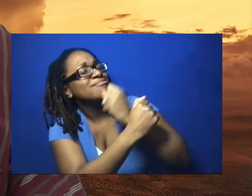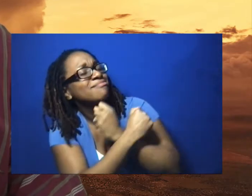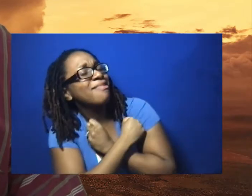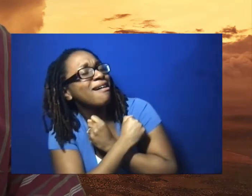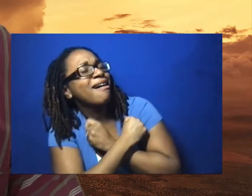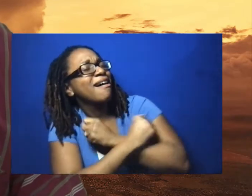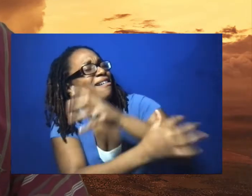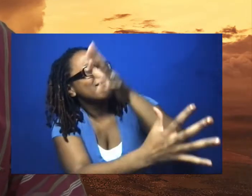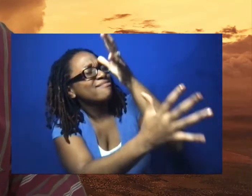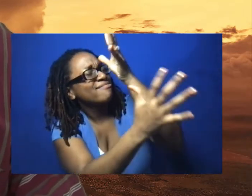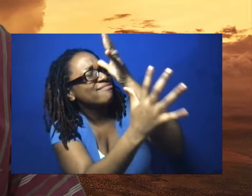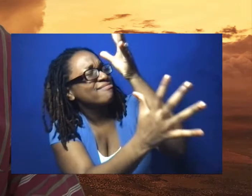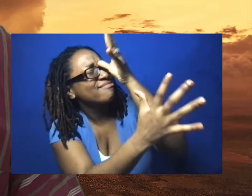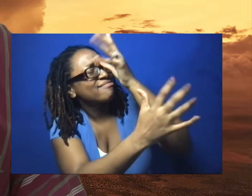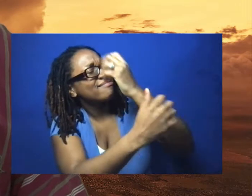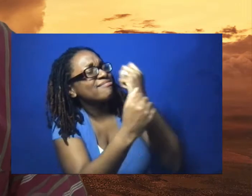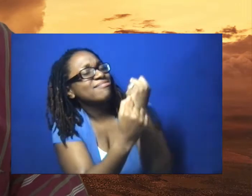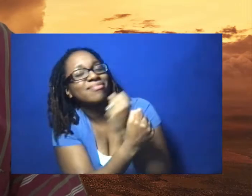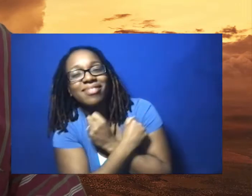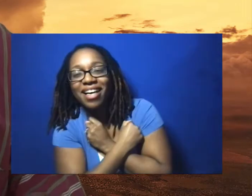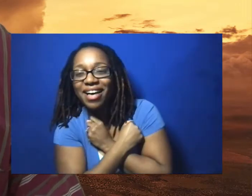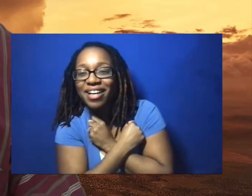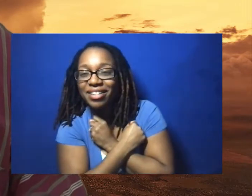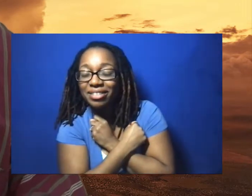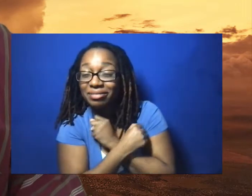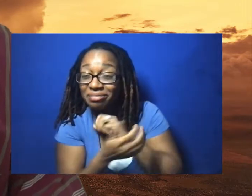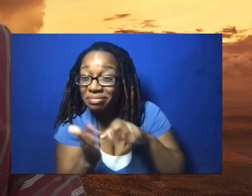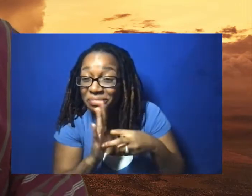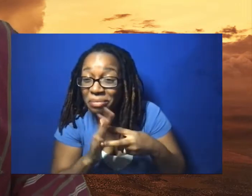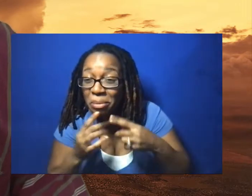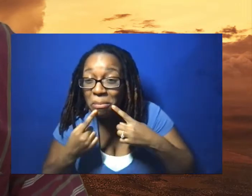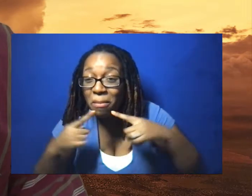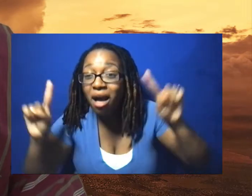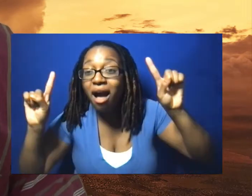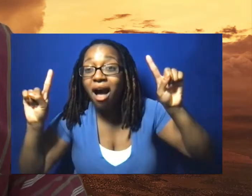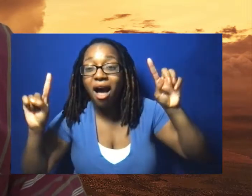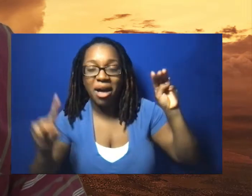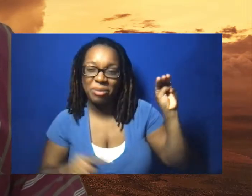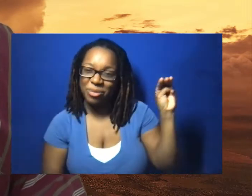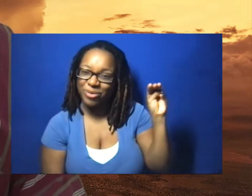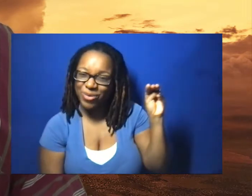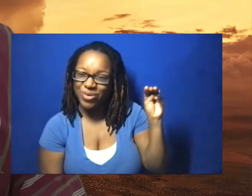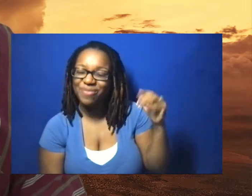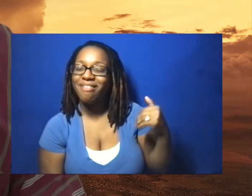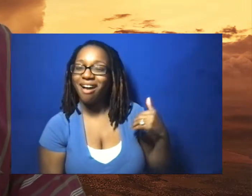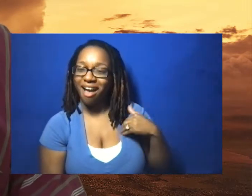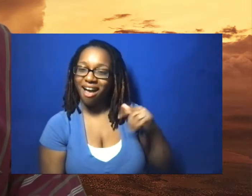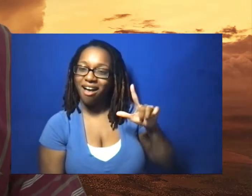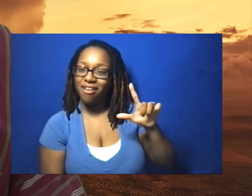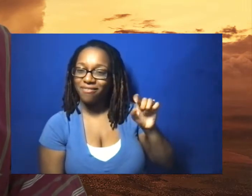you. Finally, Mufunga was truly loved.